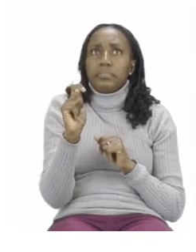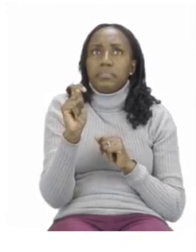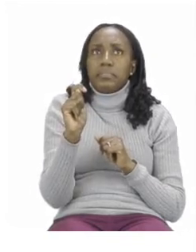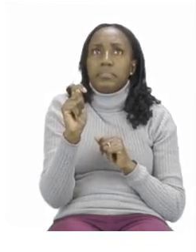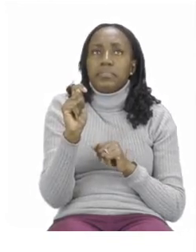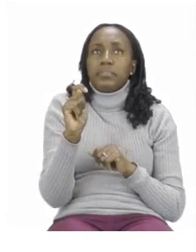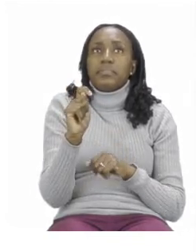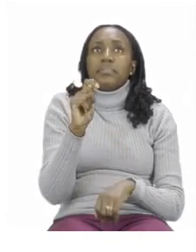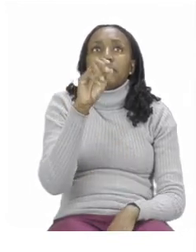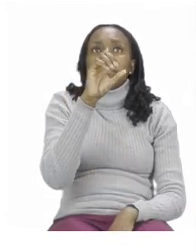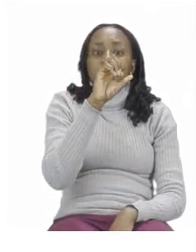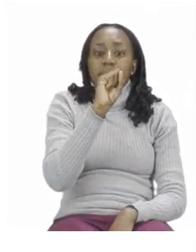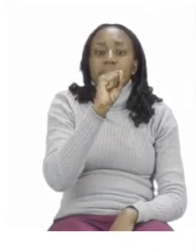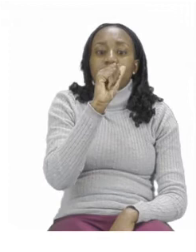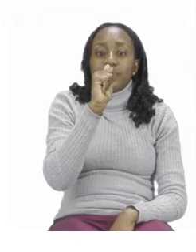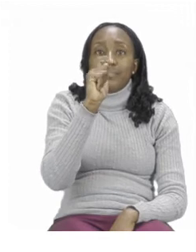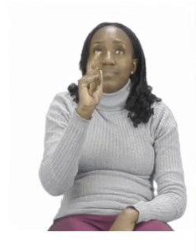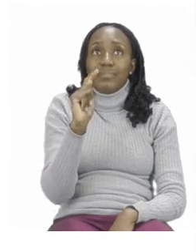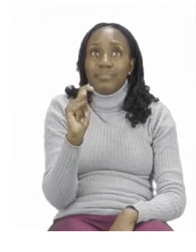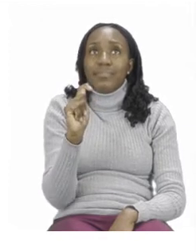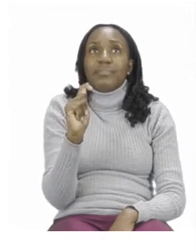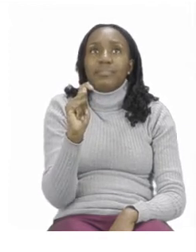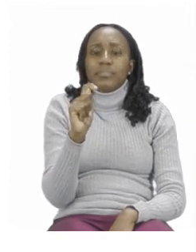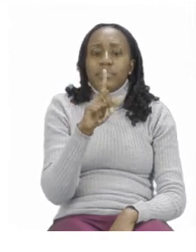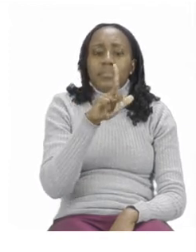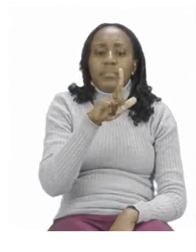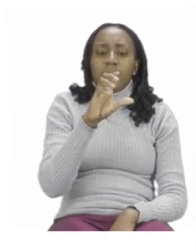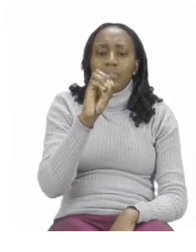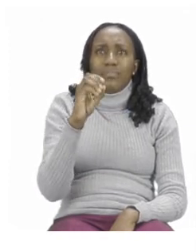Pit, fan.